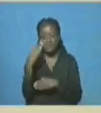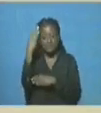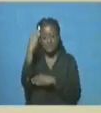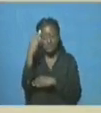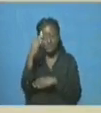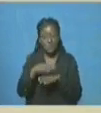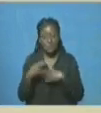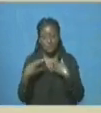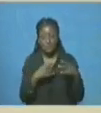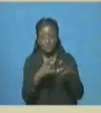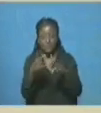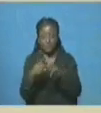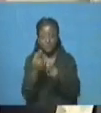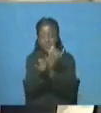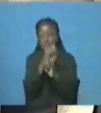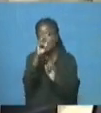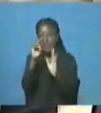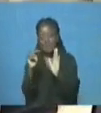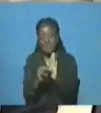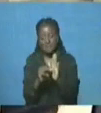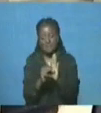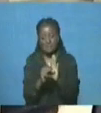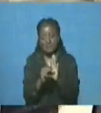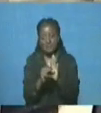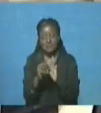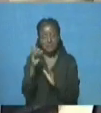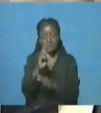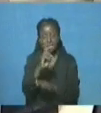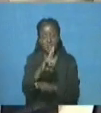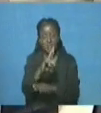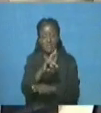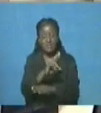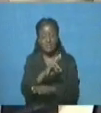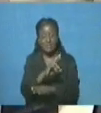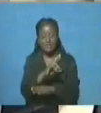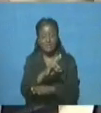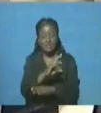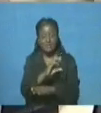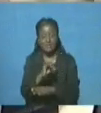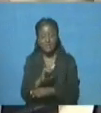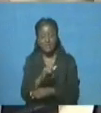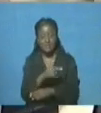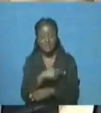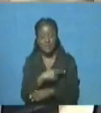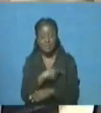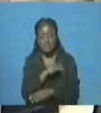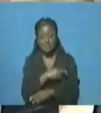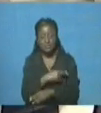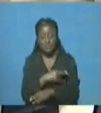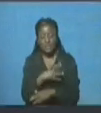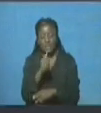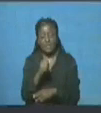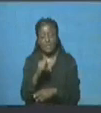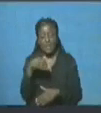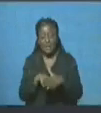Technology Officer at Arawak X, D.R.C. Ramming Jr., and Executive Director of the Access Accelerator Small Business Development